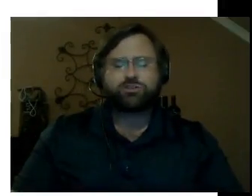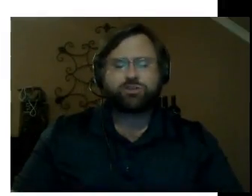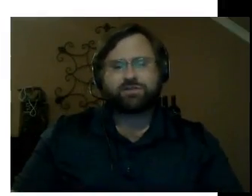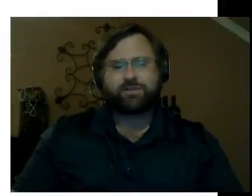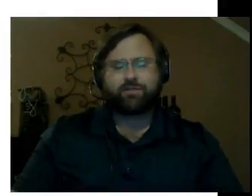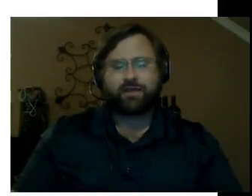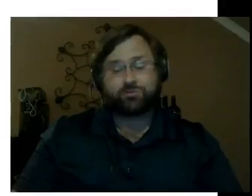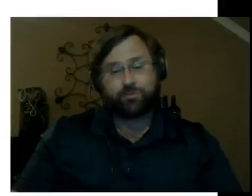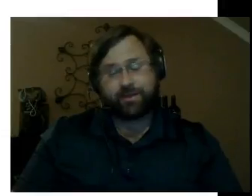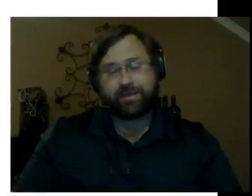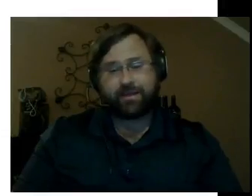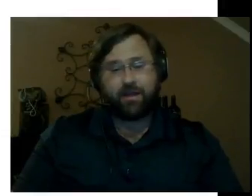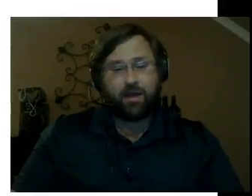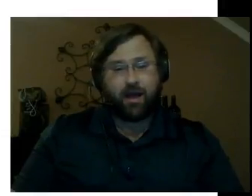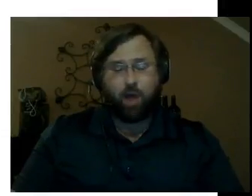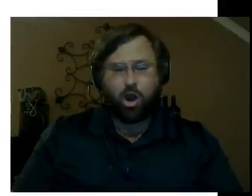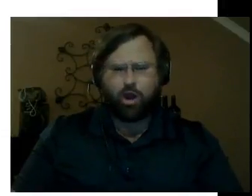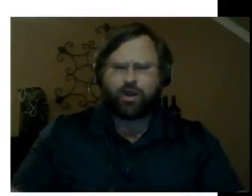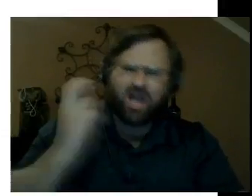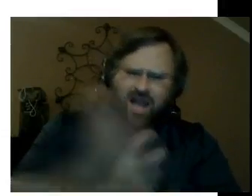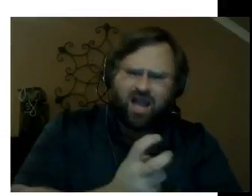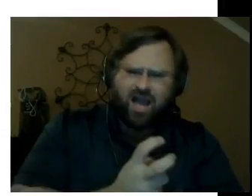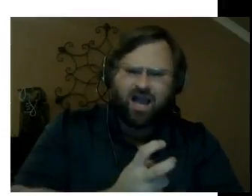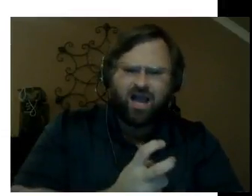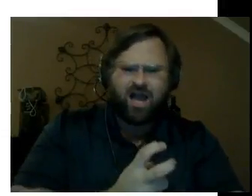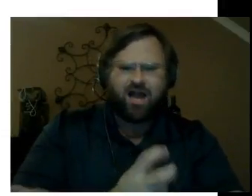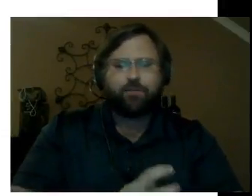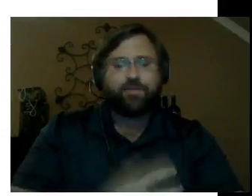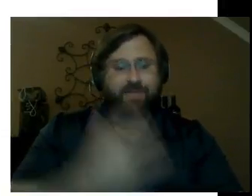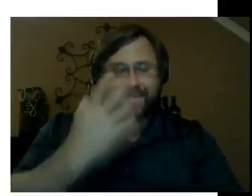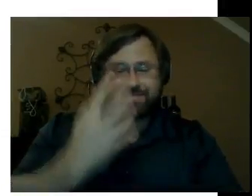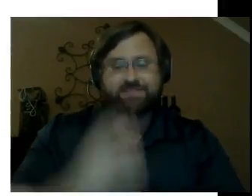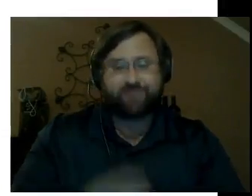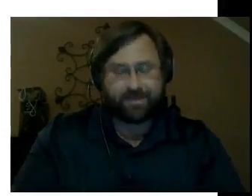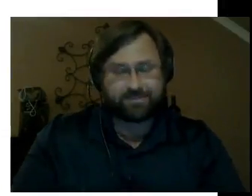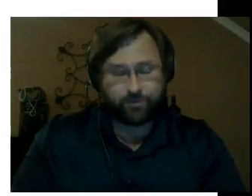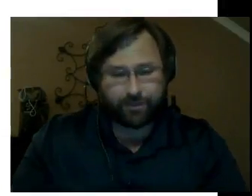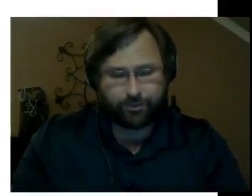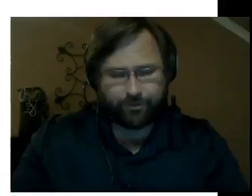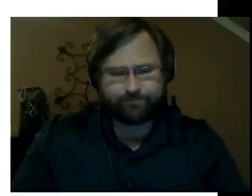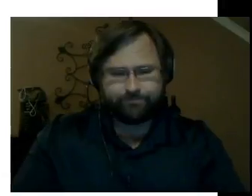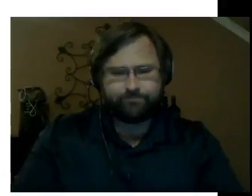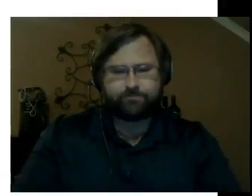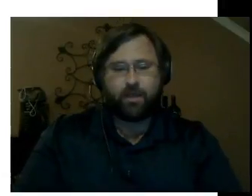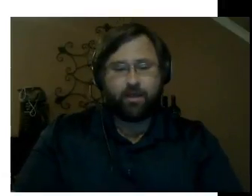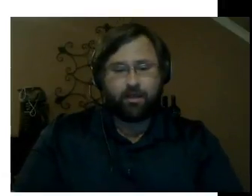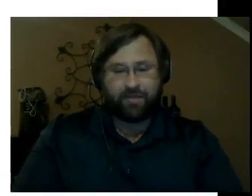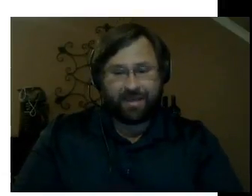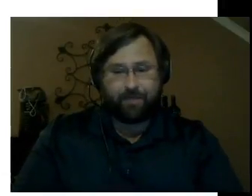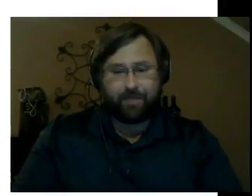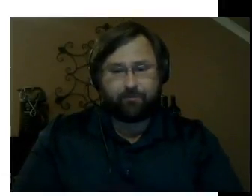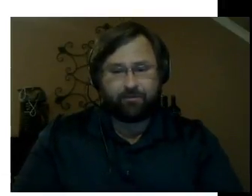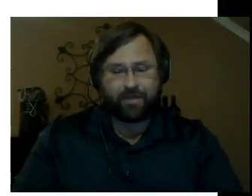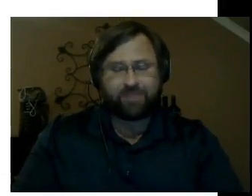or to show that something is really hard, then that tensed face is one way to do it.